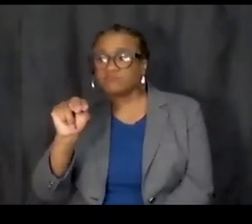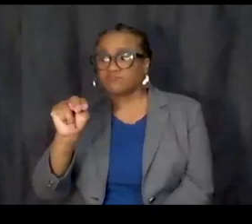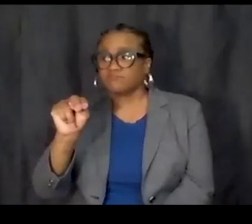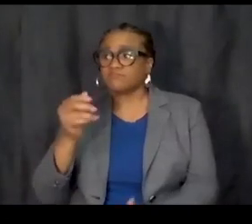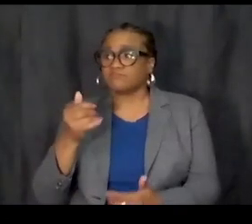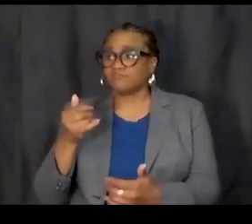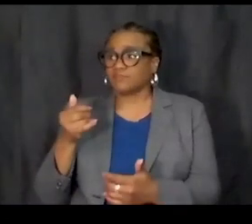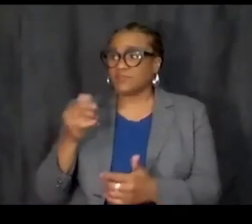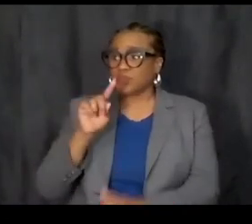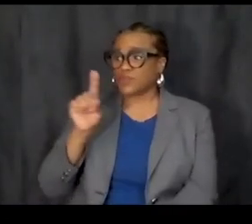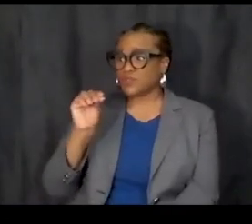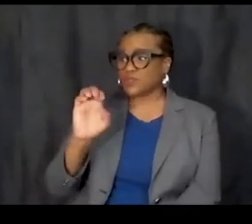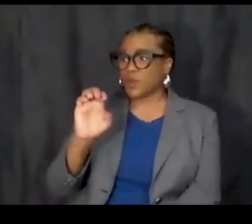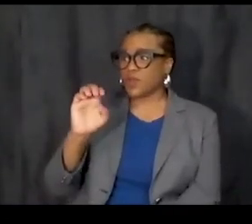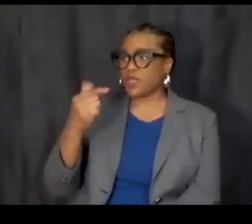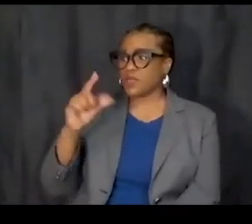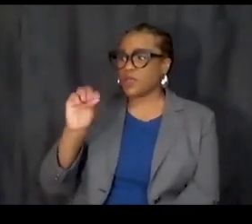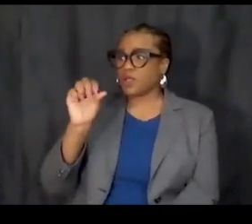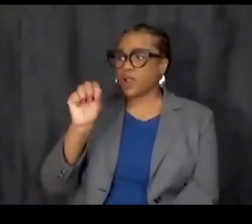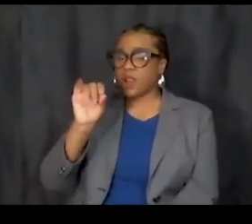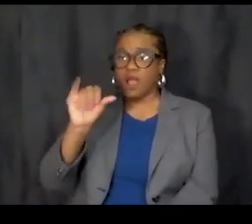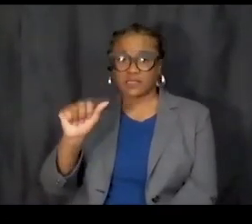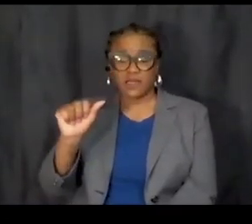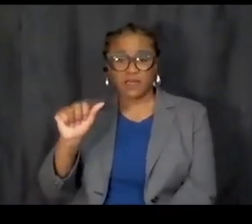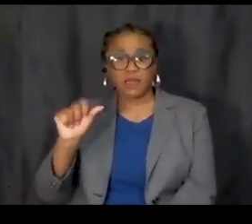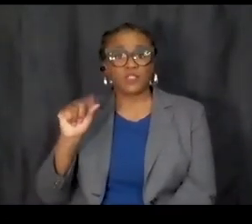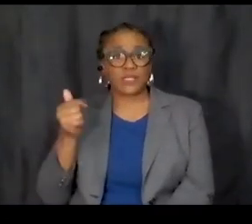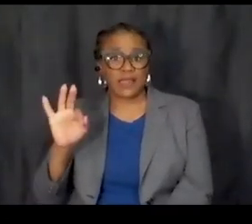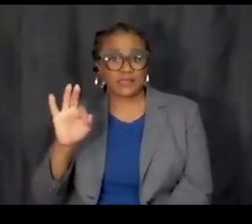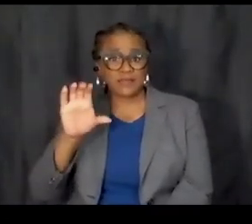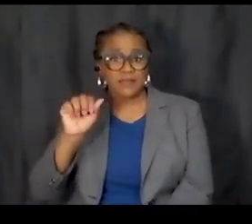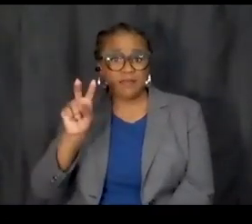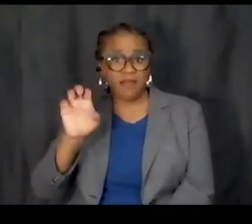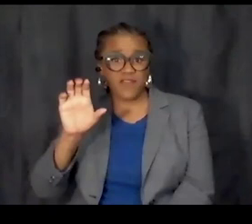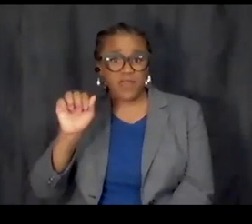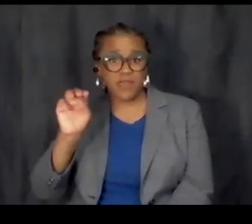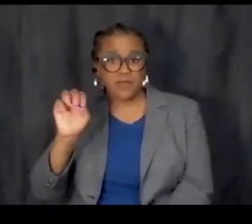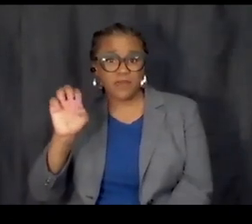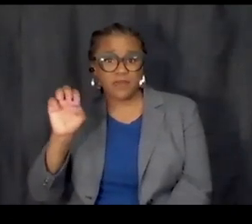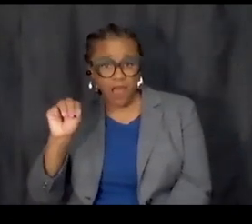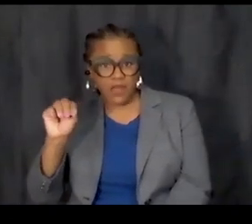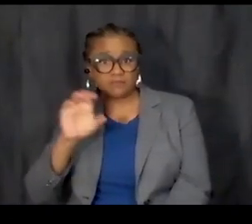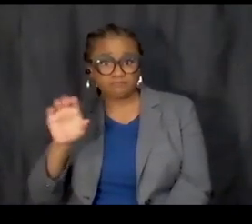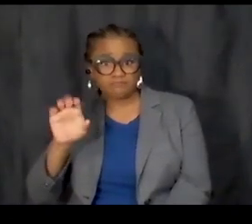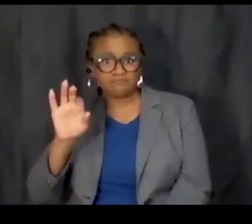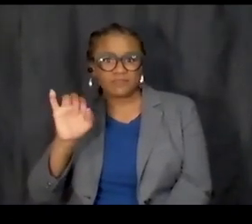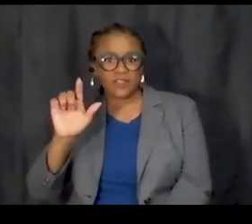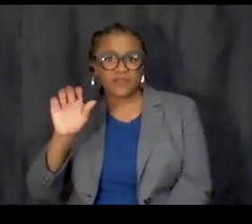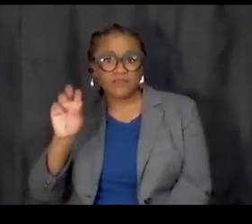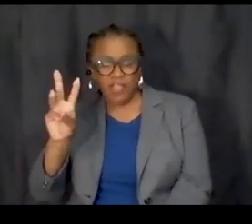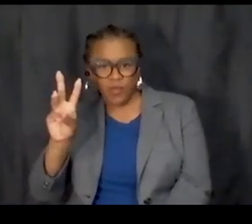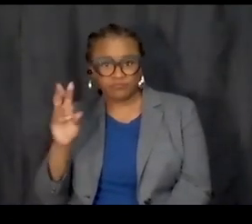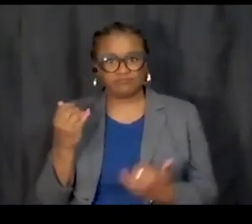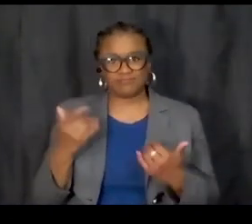a 2019 Cave Canem Fellow. I'm delighted to be sharing space with you today, and I'm so excited to have three